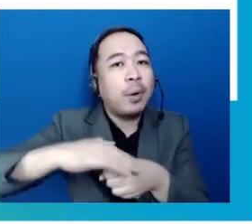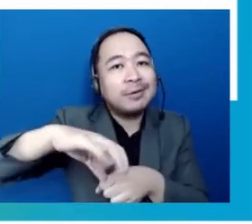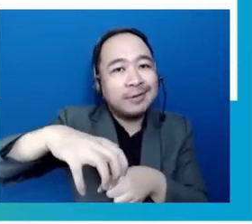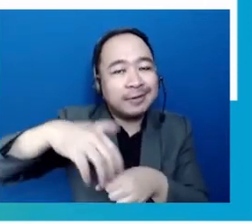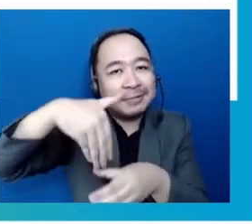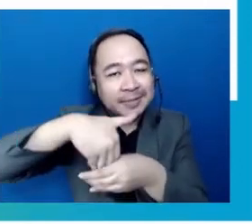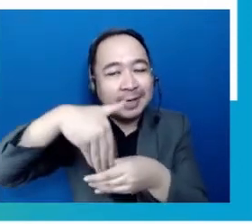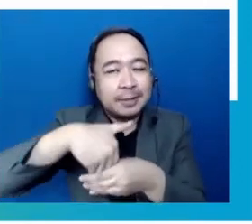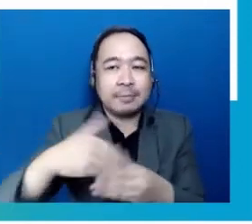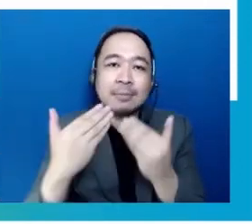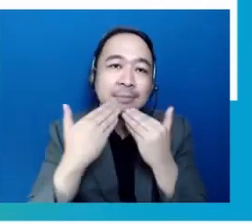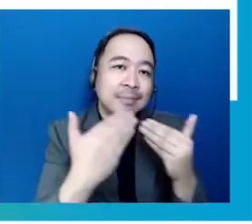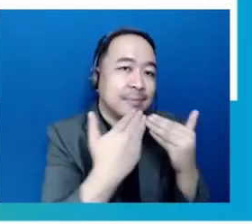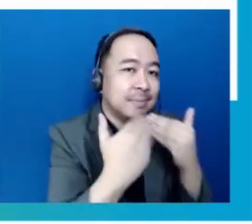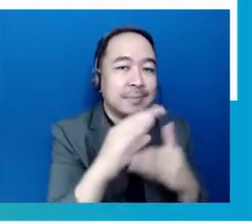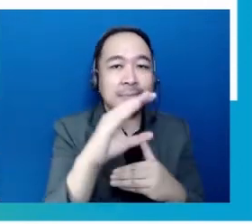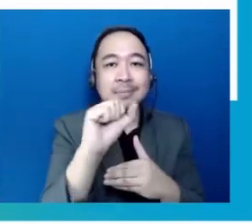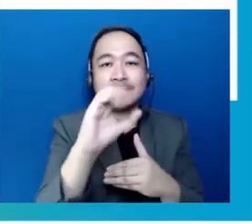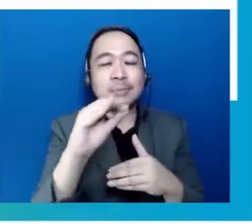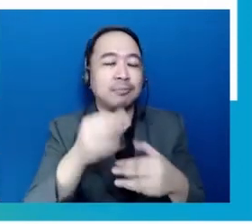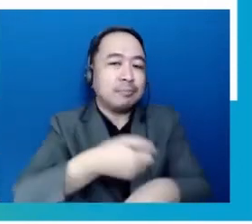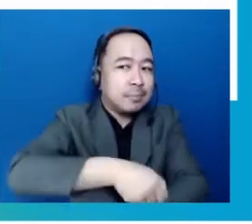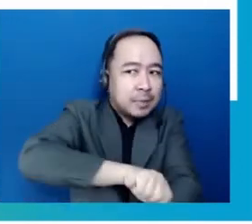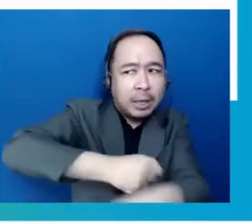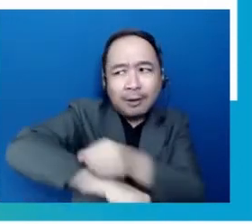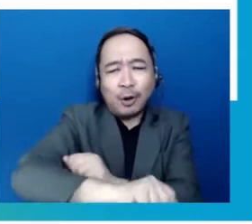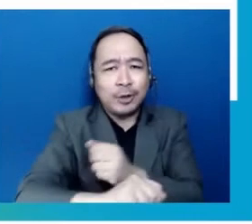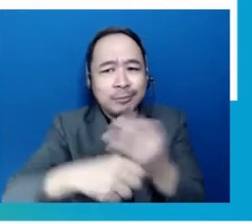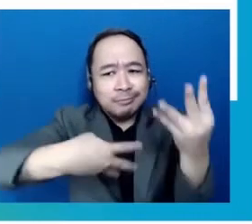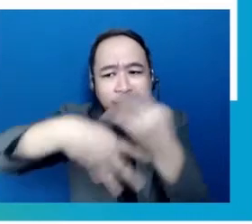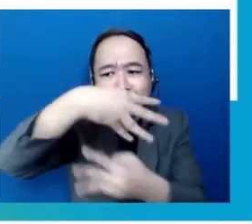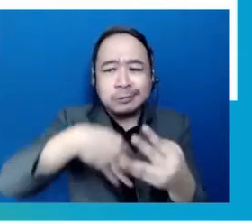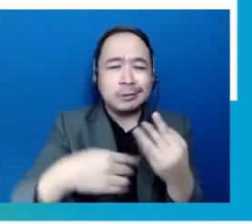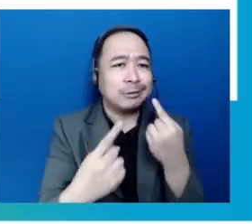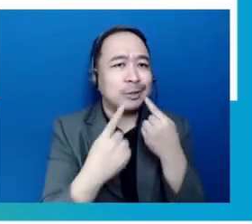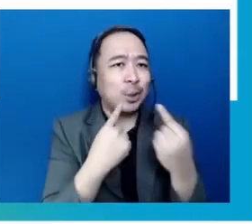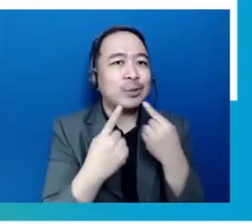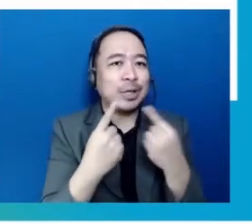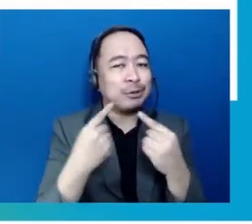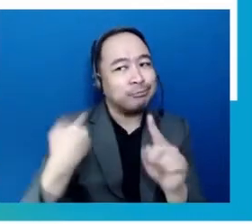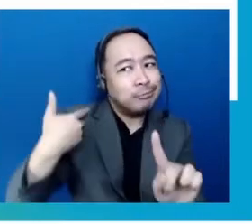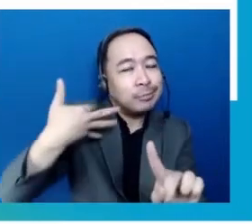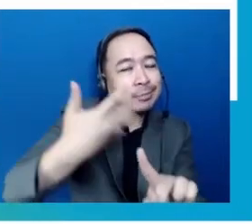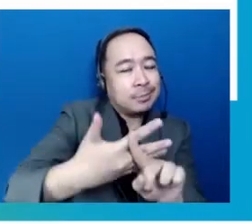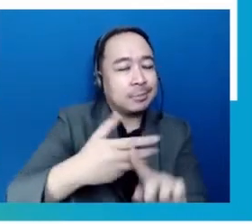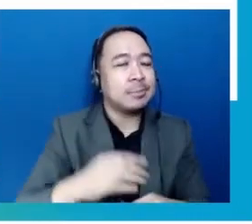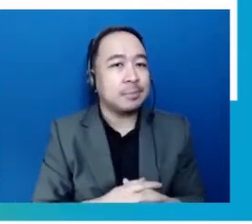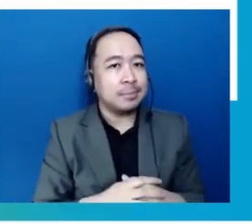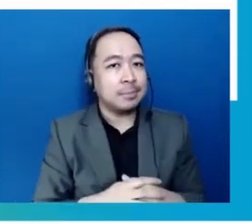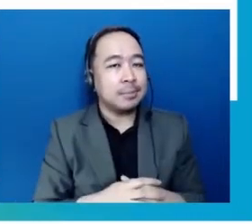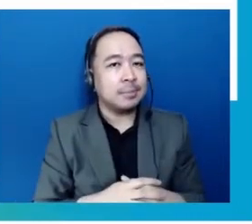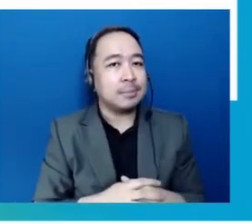for the constructive and proactive engagement in the consultations to date. We have noted